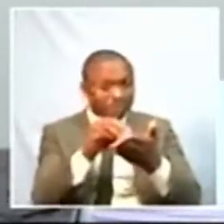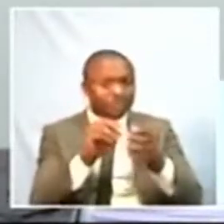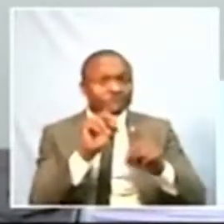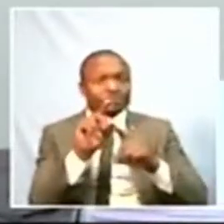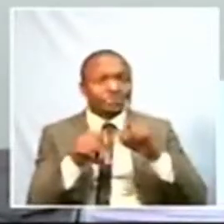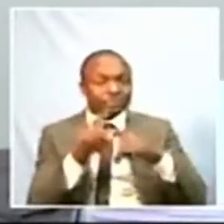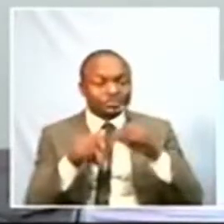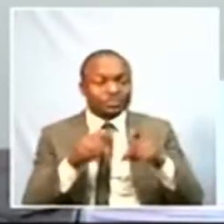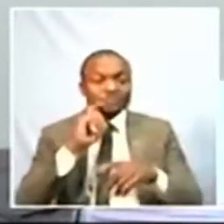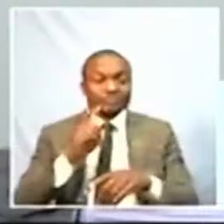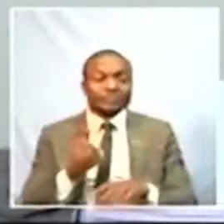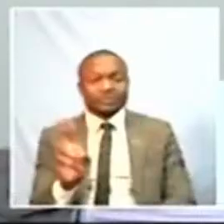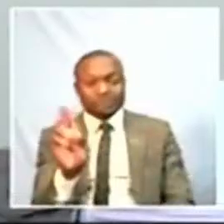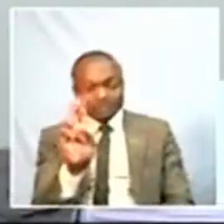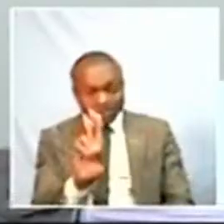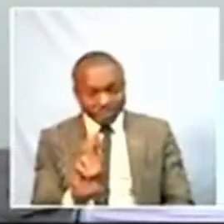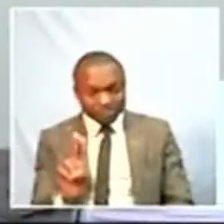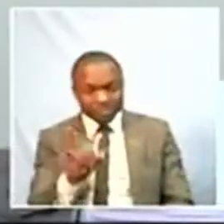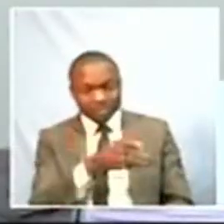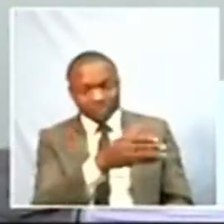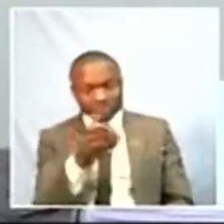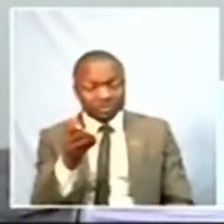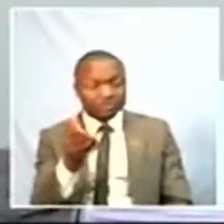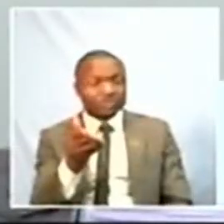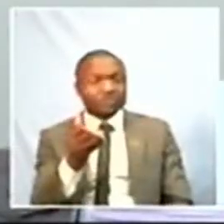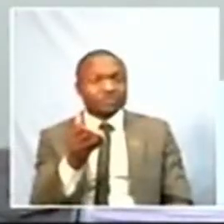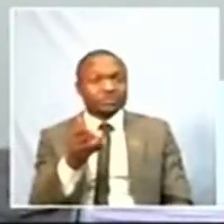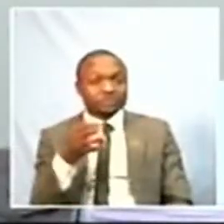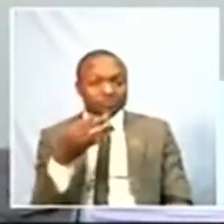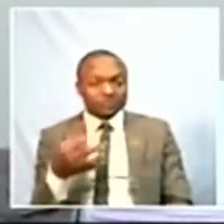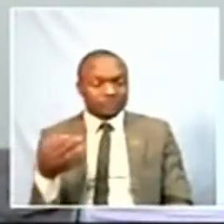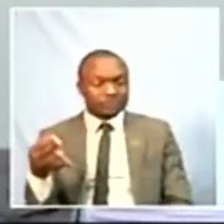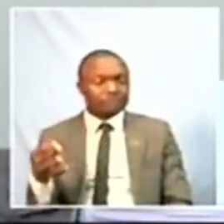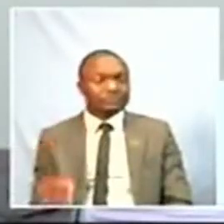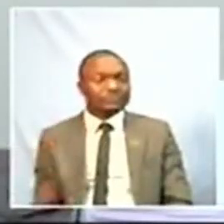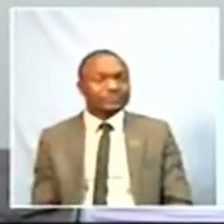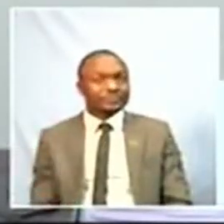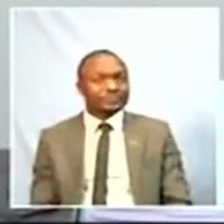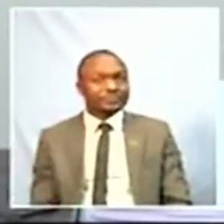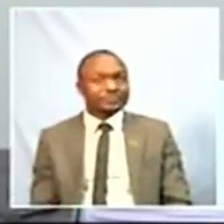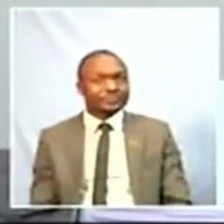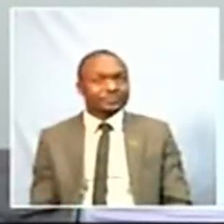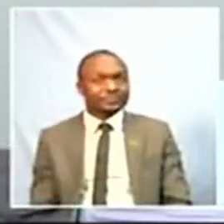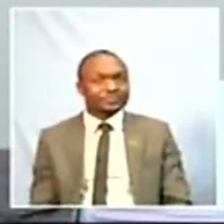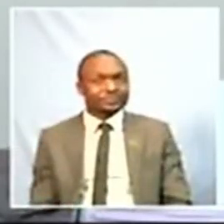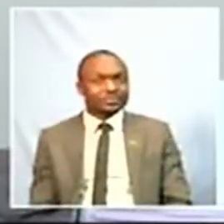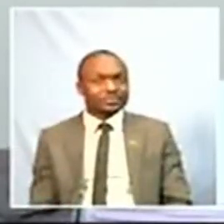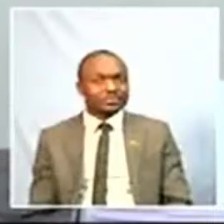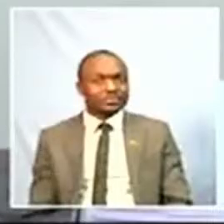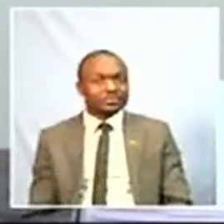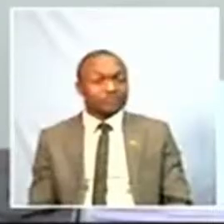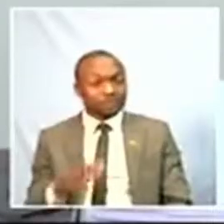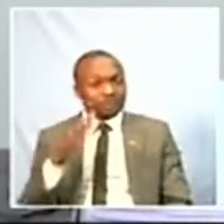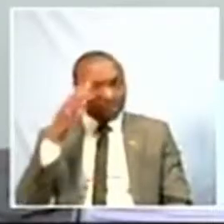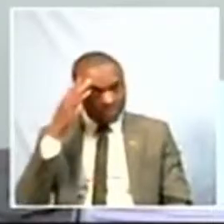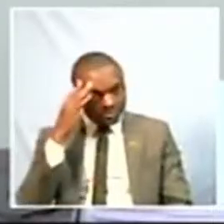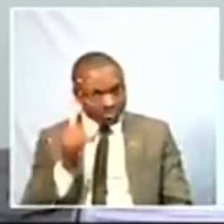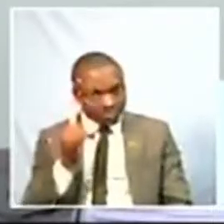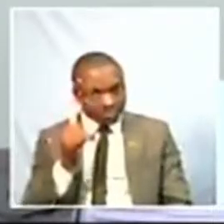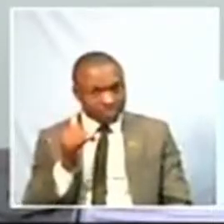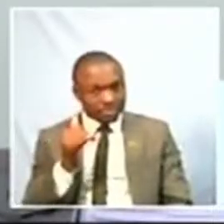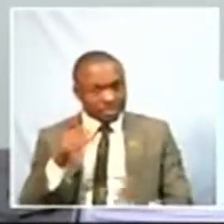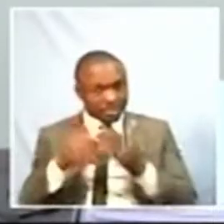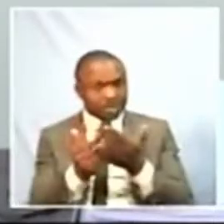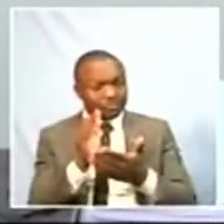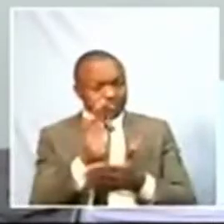be using those particular infrastructures? Why is it like that? How is your monitoring